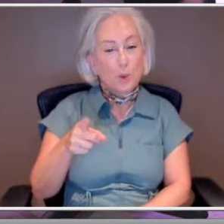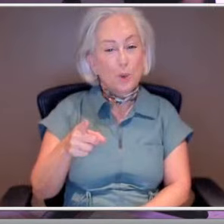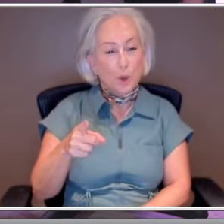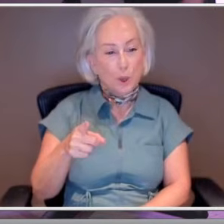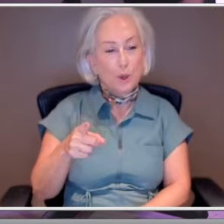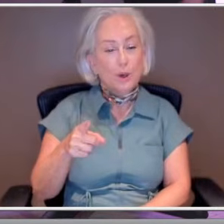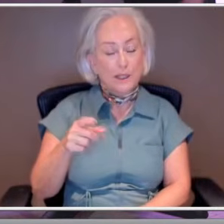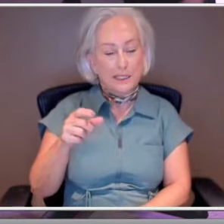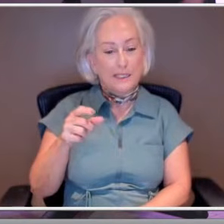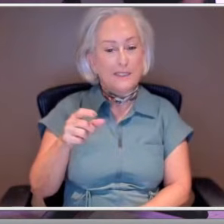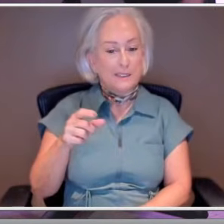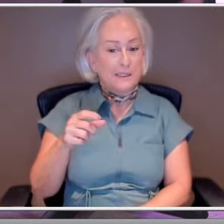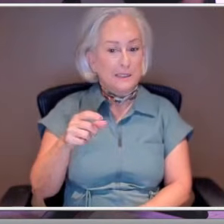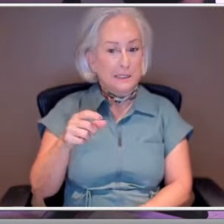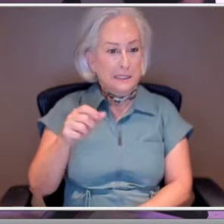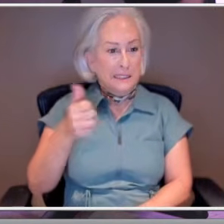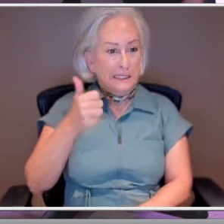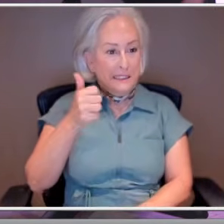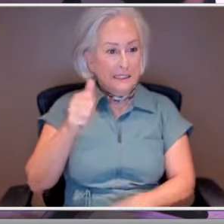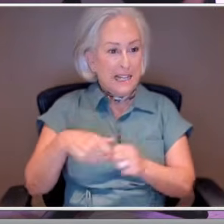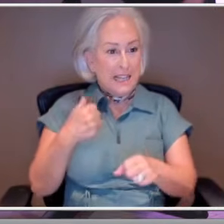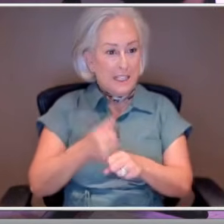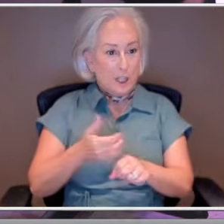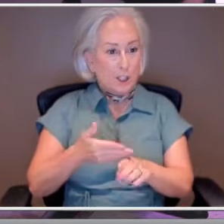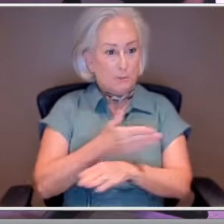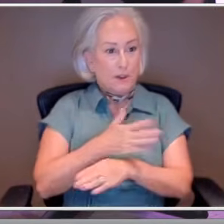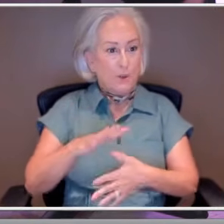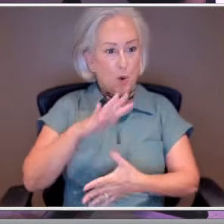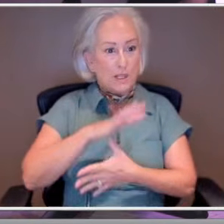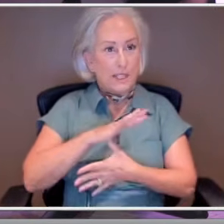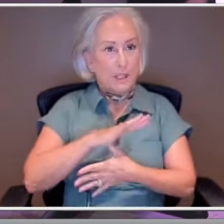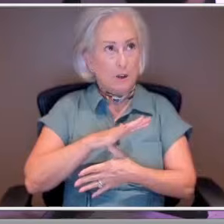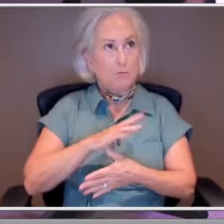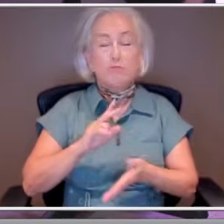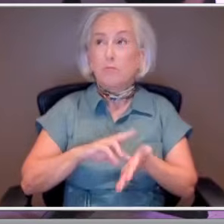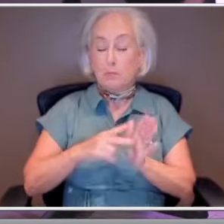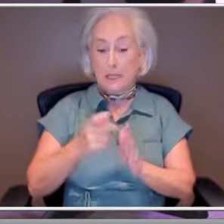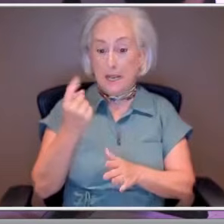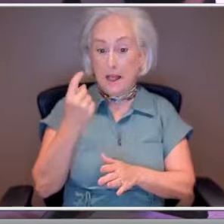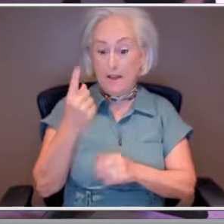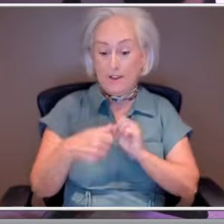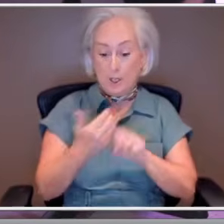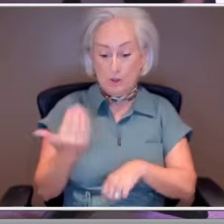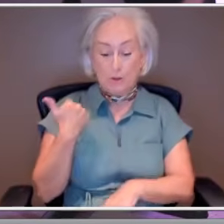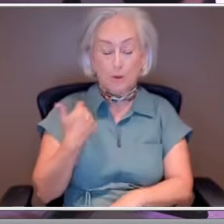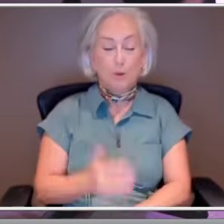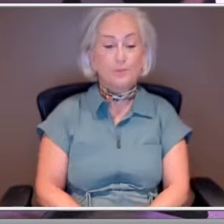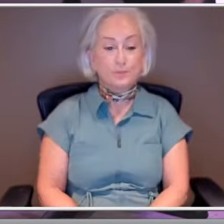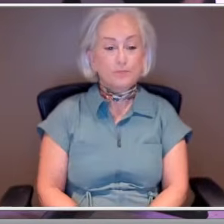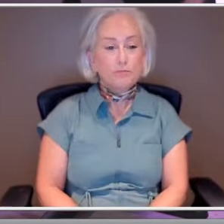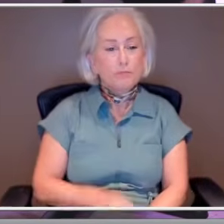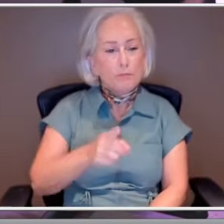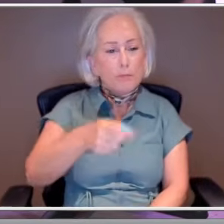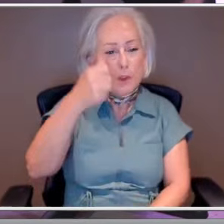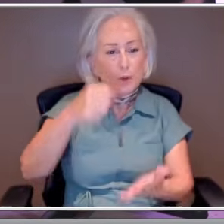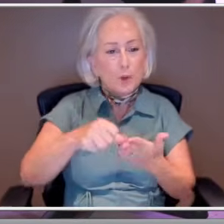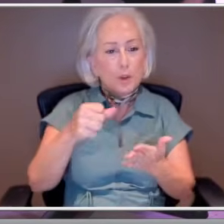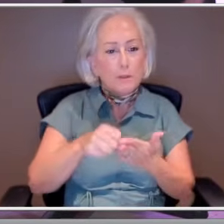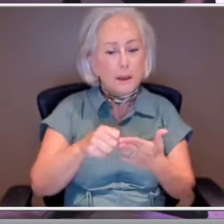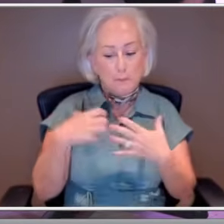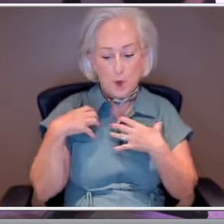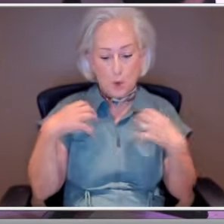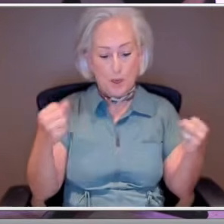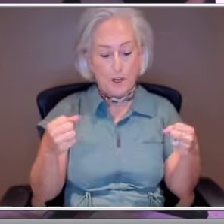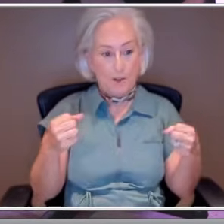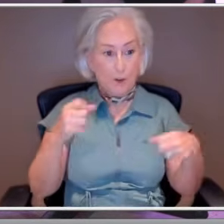were a senior in high school. 11 right? years ago. 11 actually. years ago. Yep. Do you remember comparing recovery times, how the first one